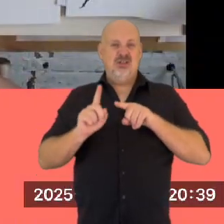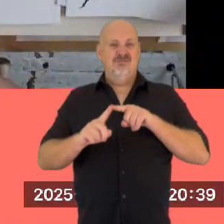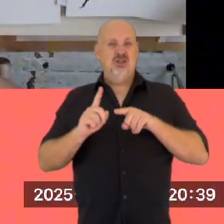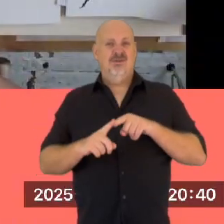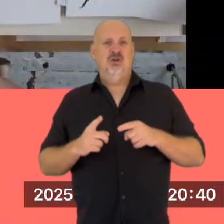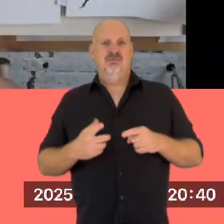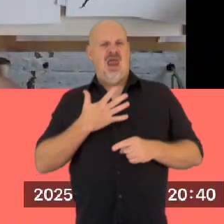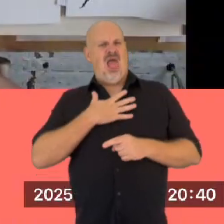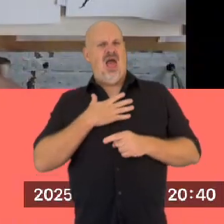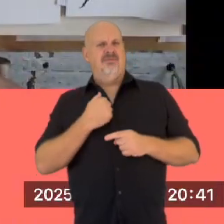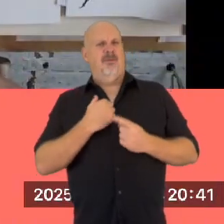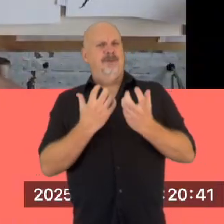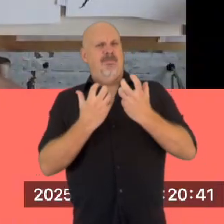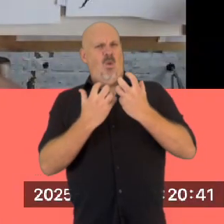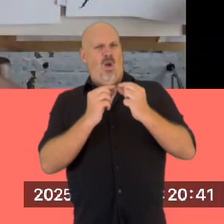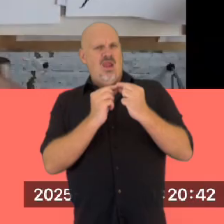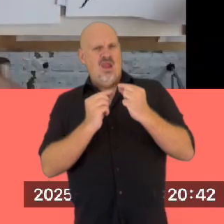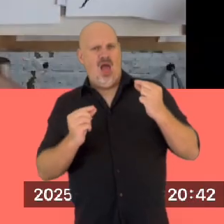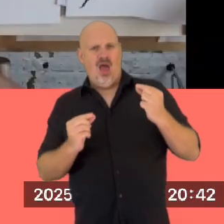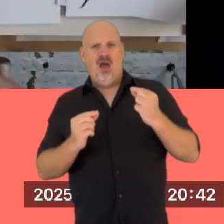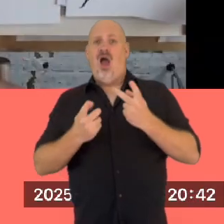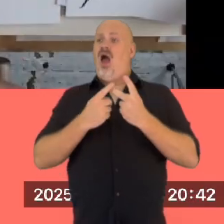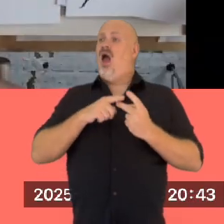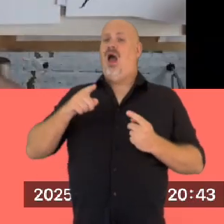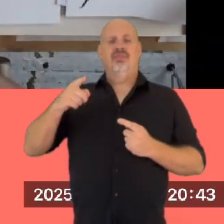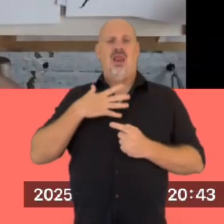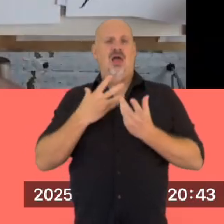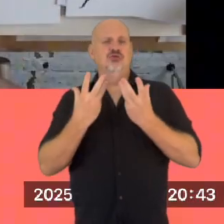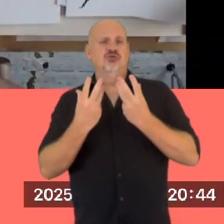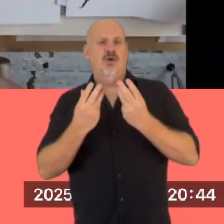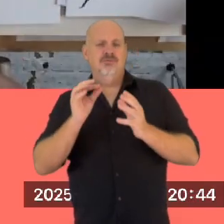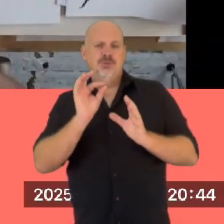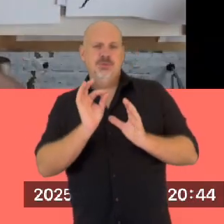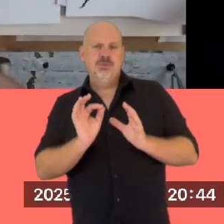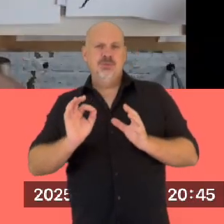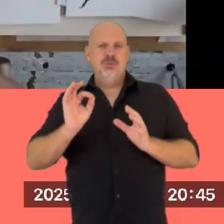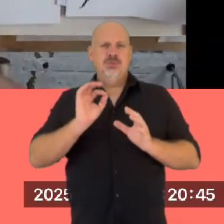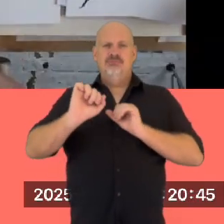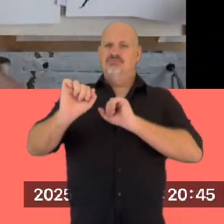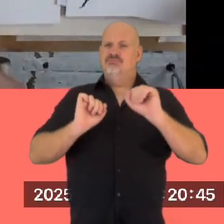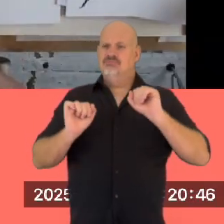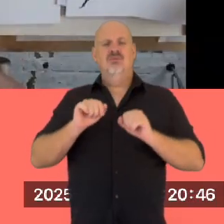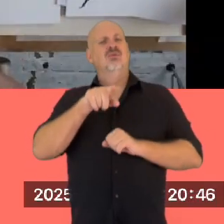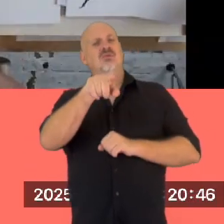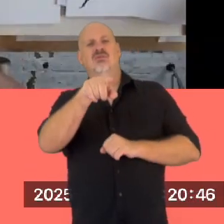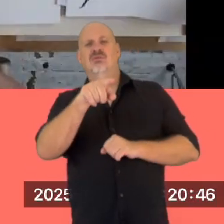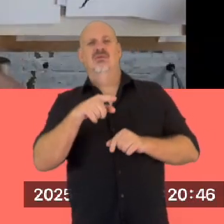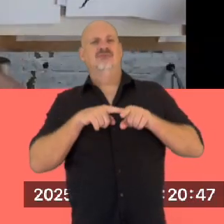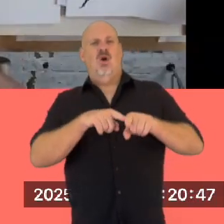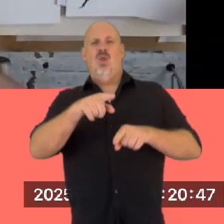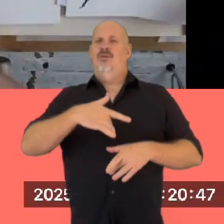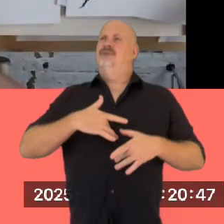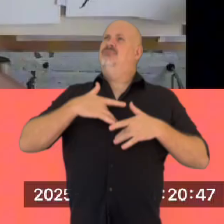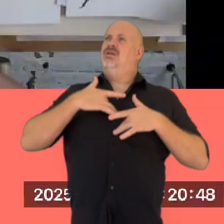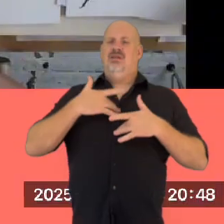always kind of quite like bold lines personally, but other people will absolutely excel at softer touches. So to